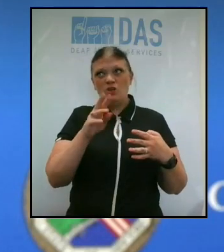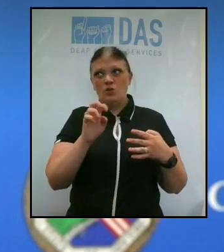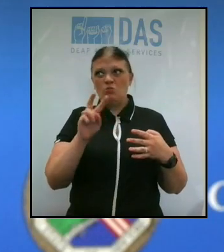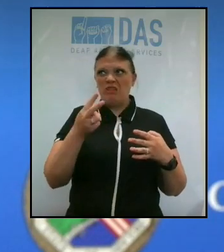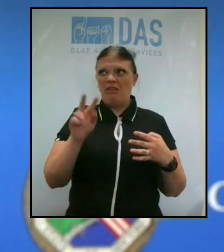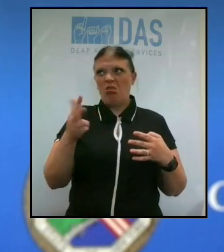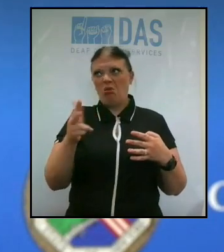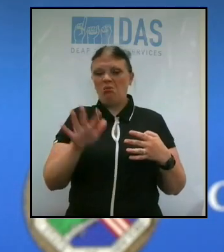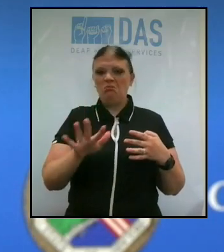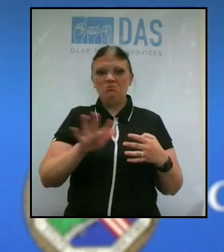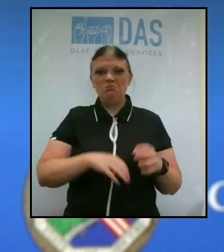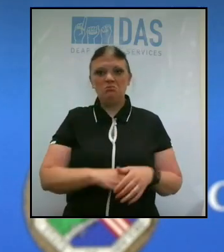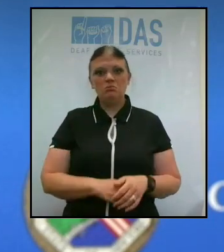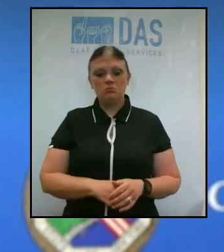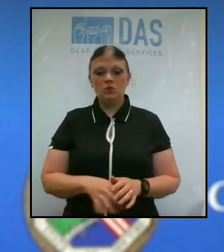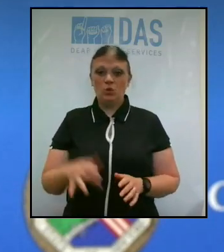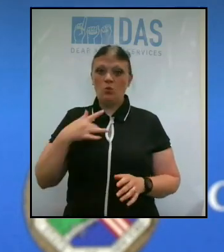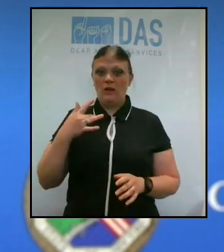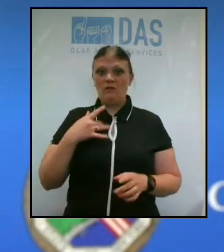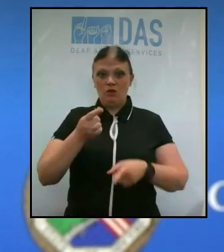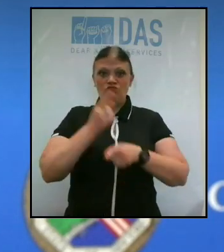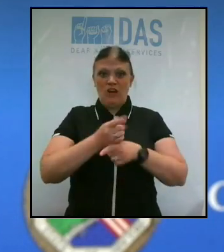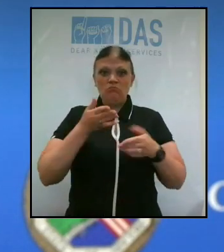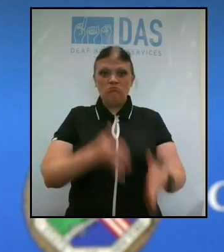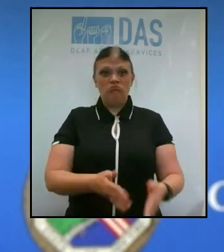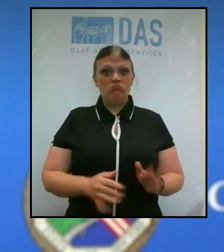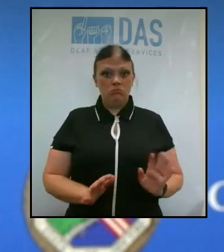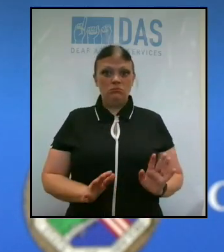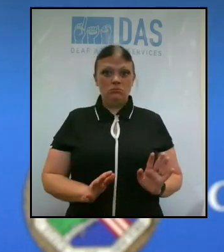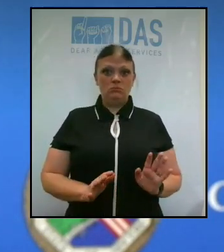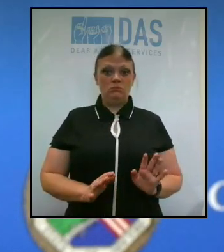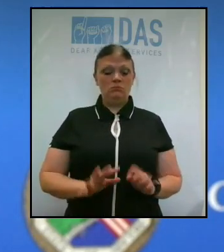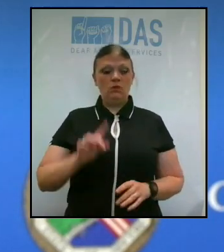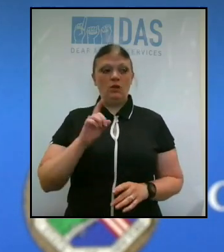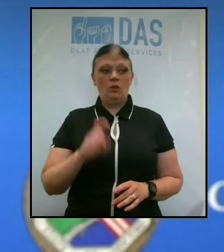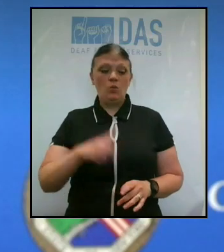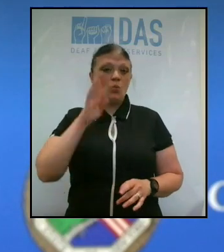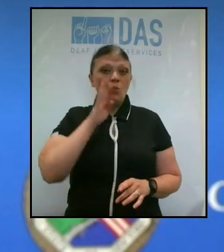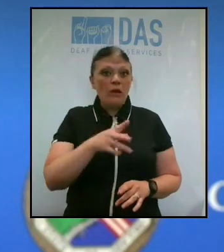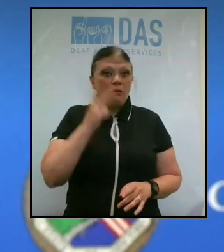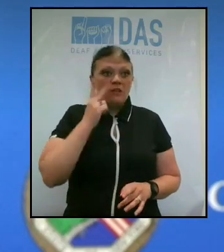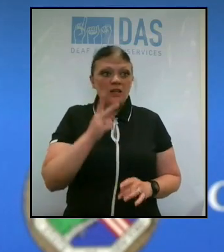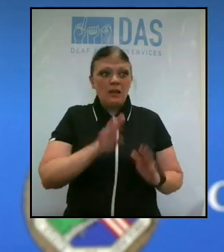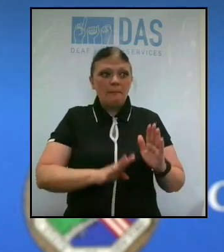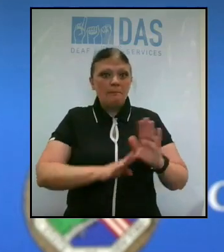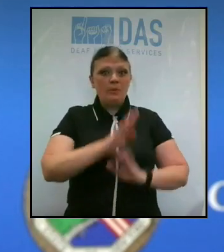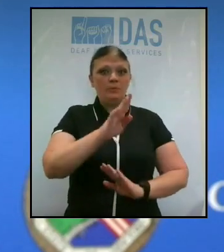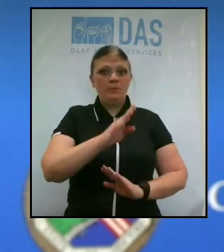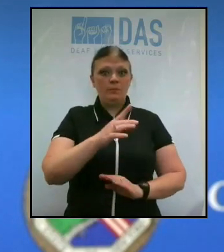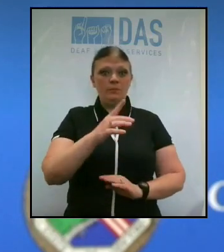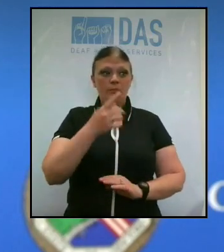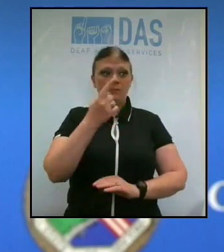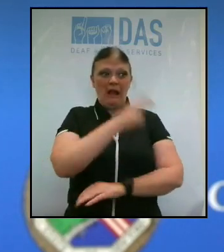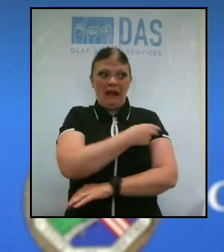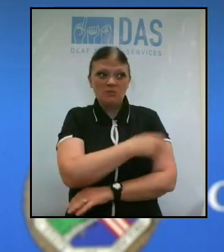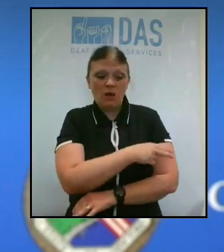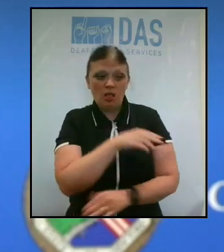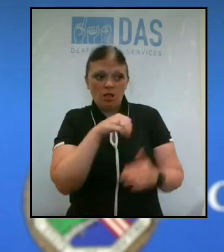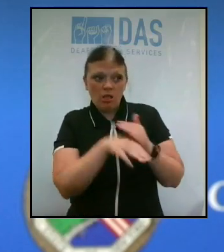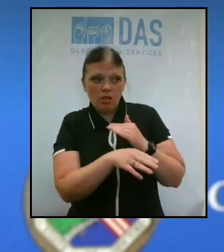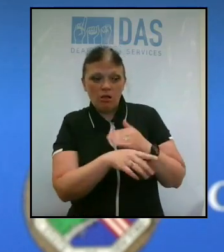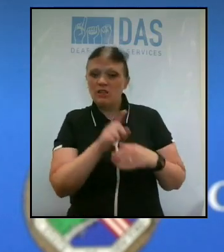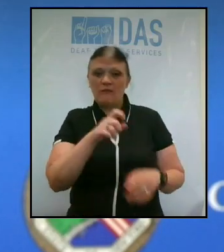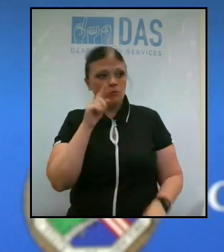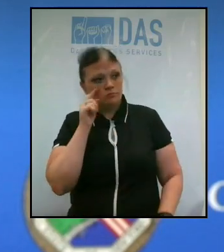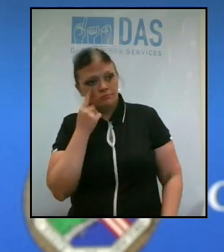there. So I do feel we're on track. The question is, will we see a spike in hospitalizations? And we're just going to have to keep a watch